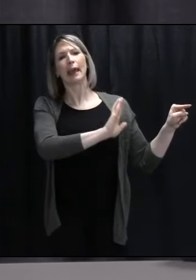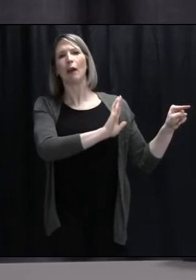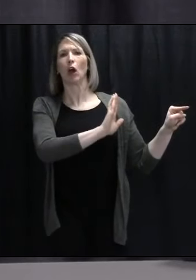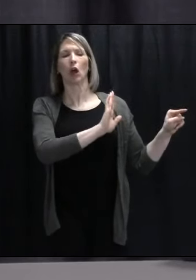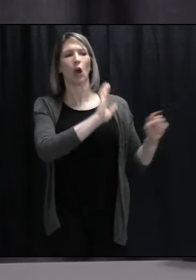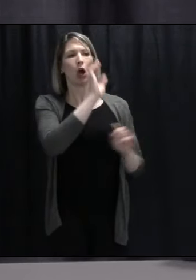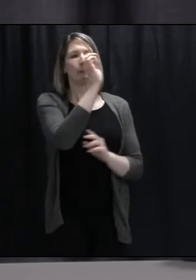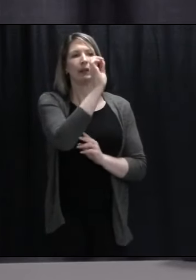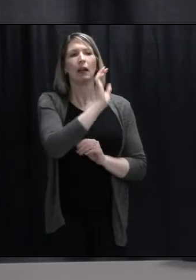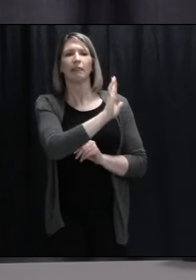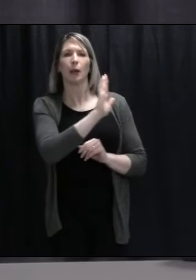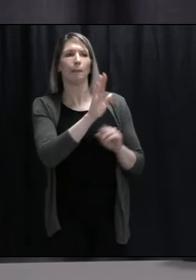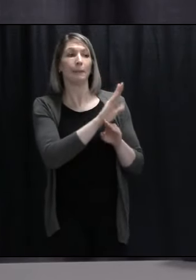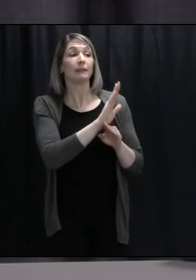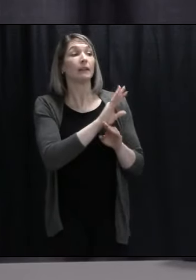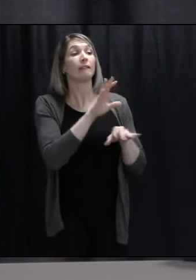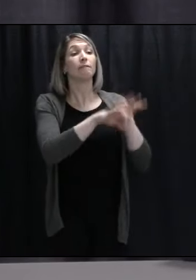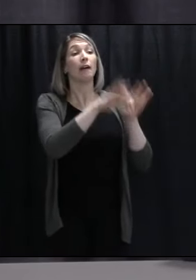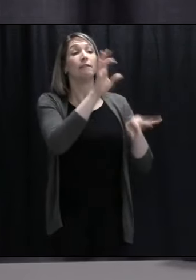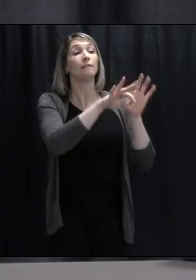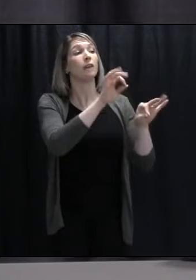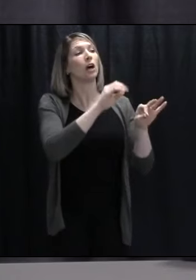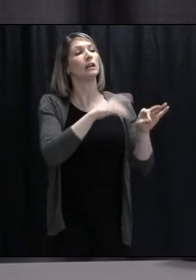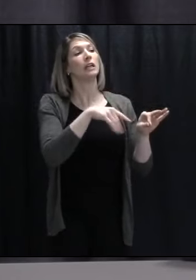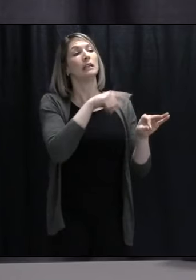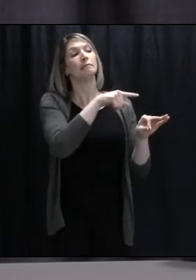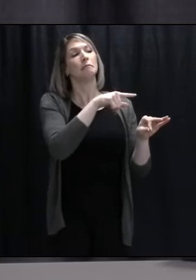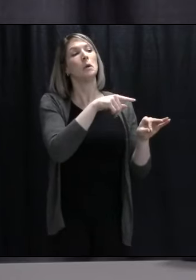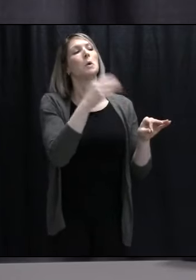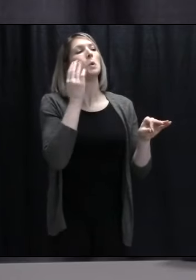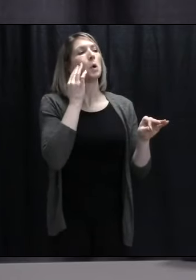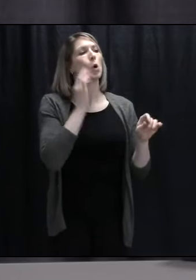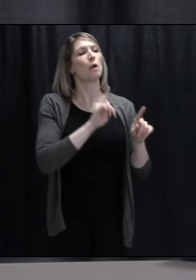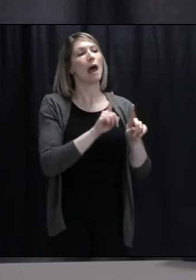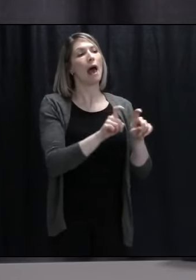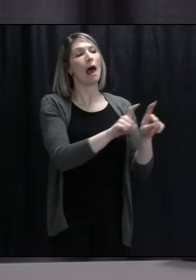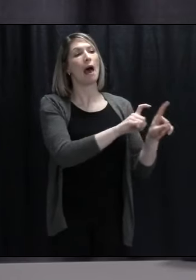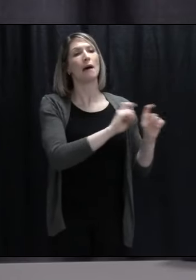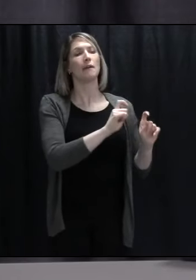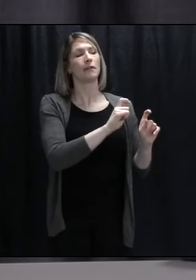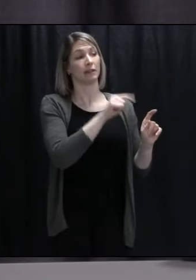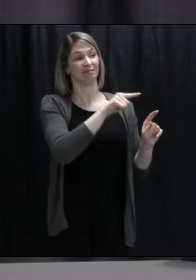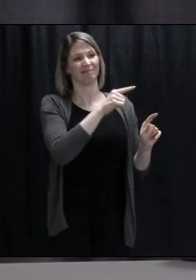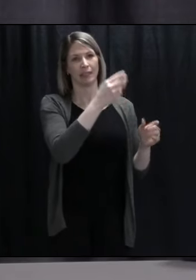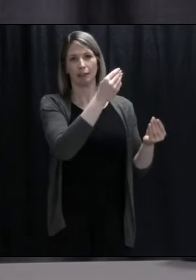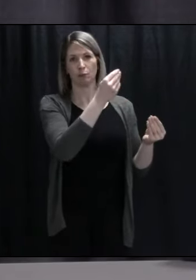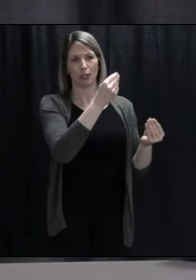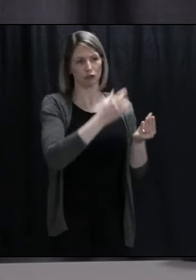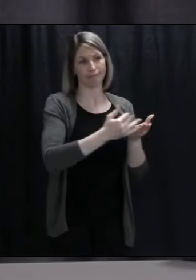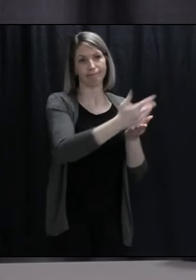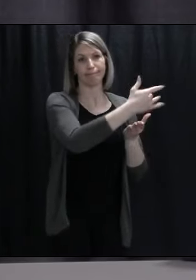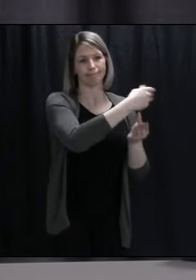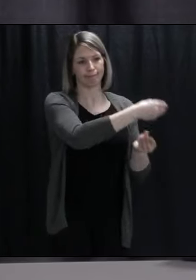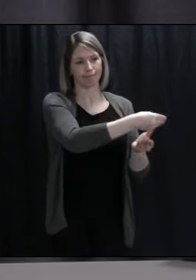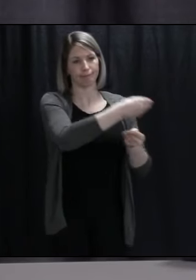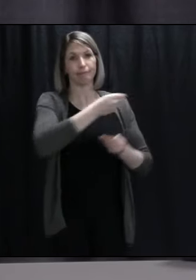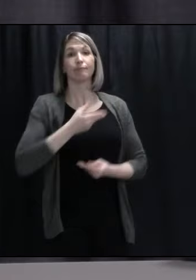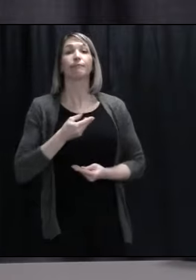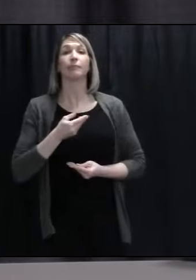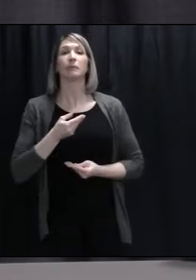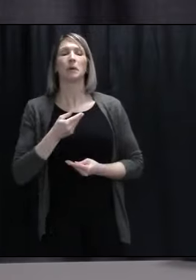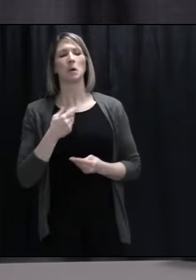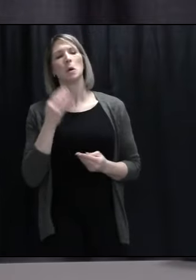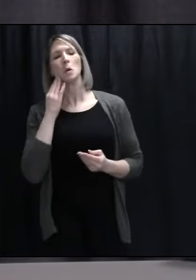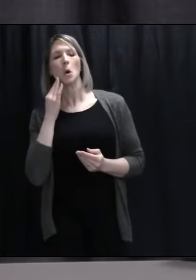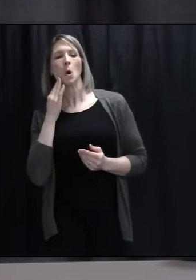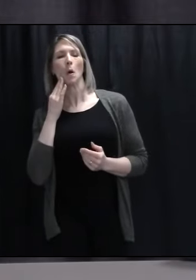made goods that we could actually share. And we've seen some of that already when certain provinces have been struggling and in need for things like